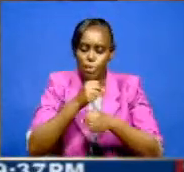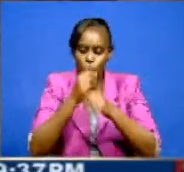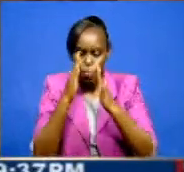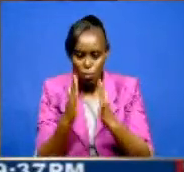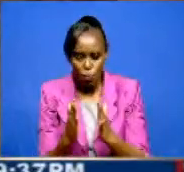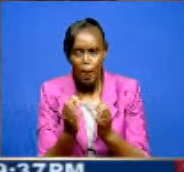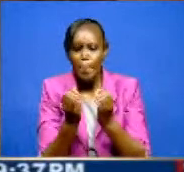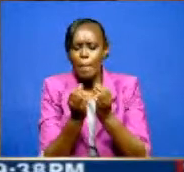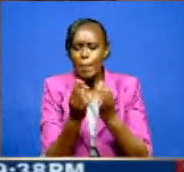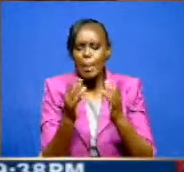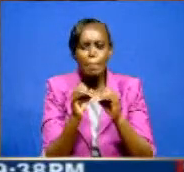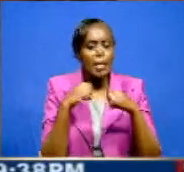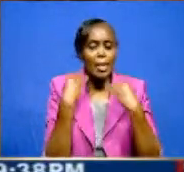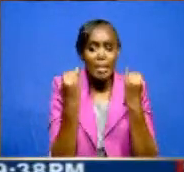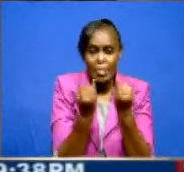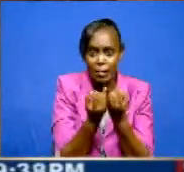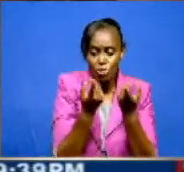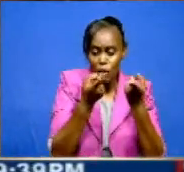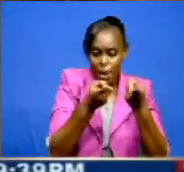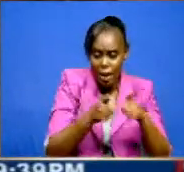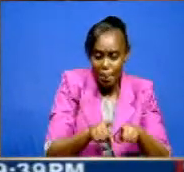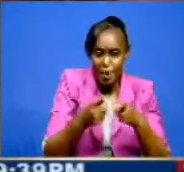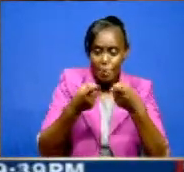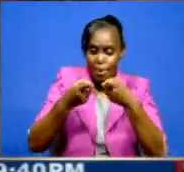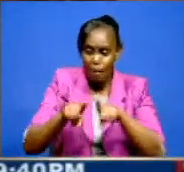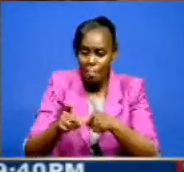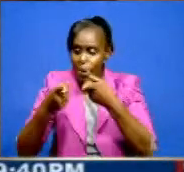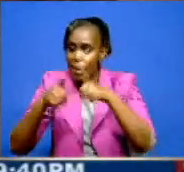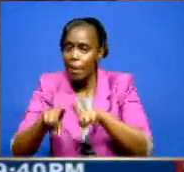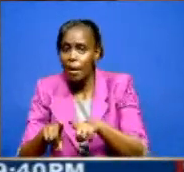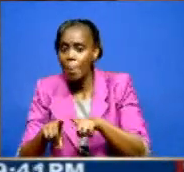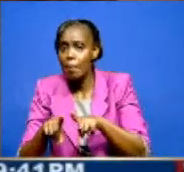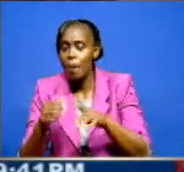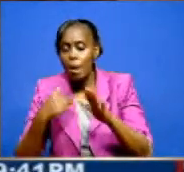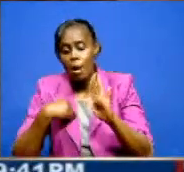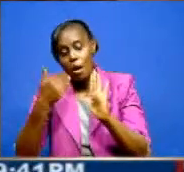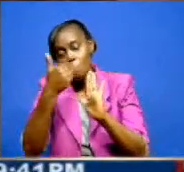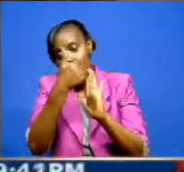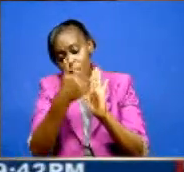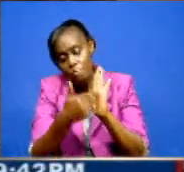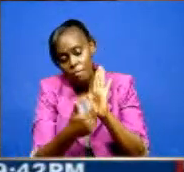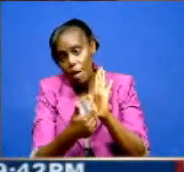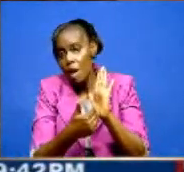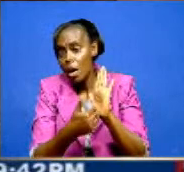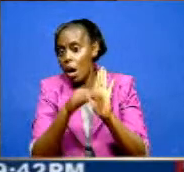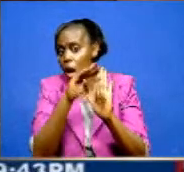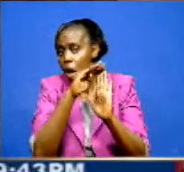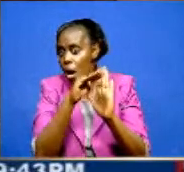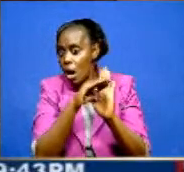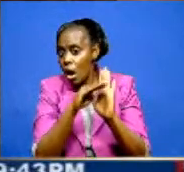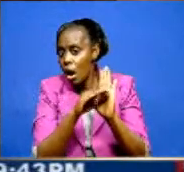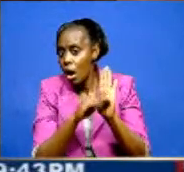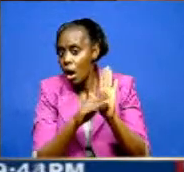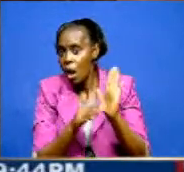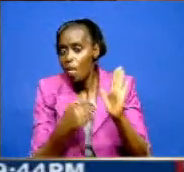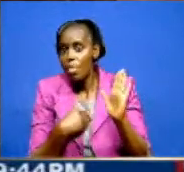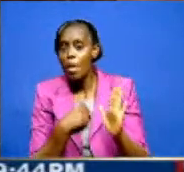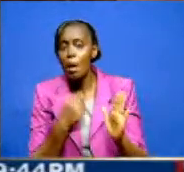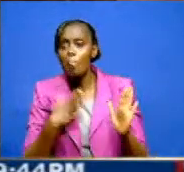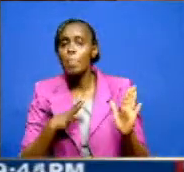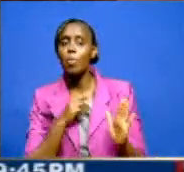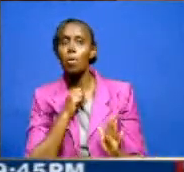very many institutions. Mr. Speaker, we have a list, and I have seen a list of complaints